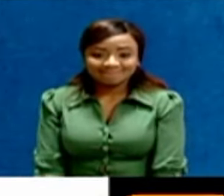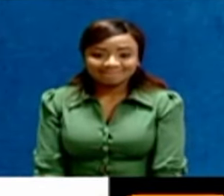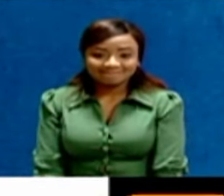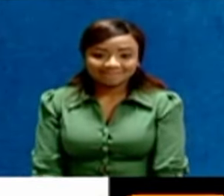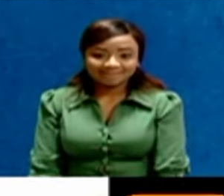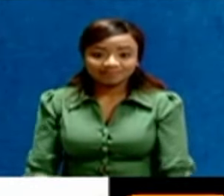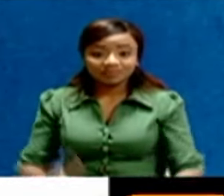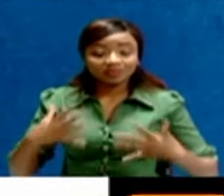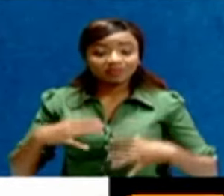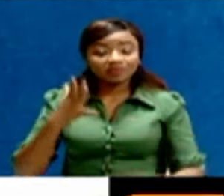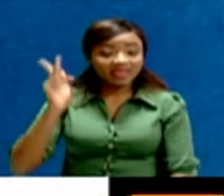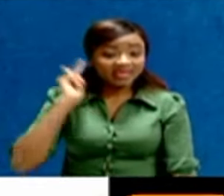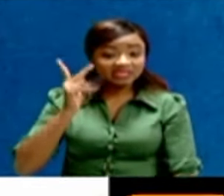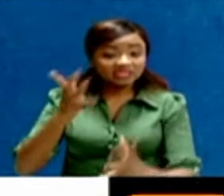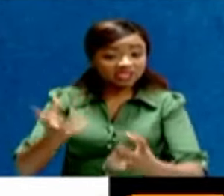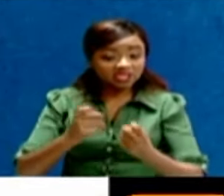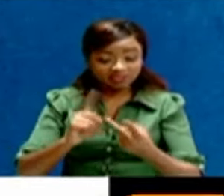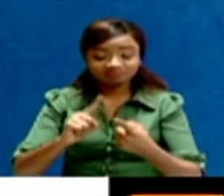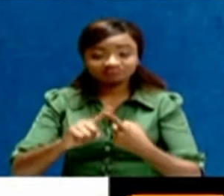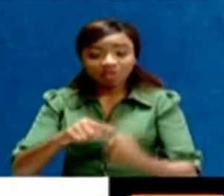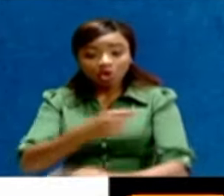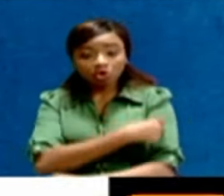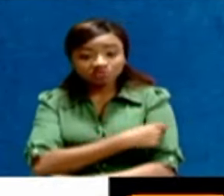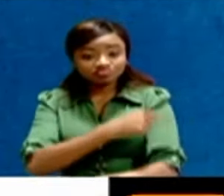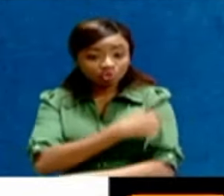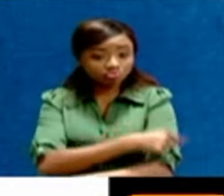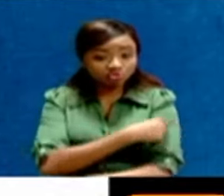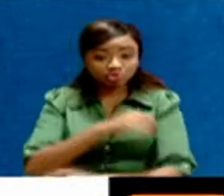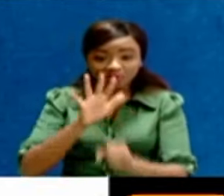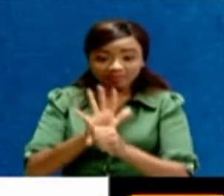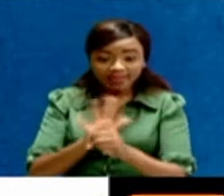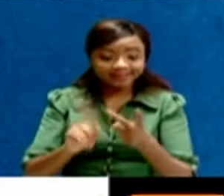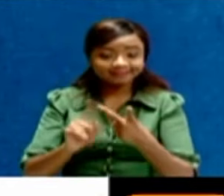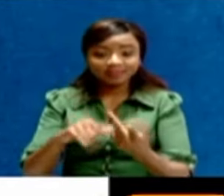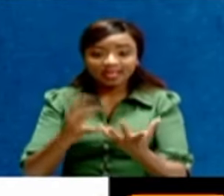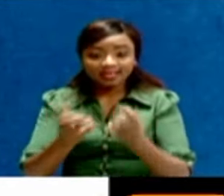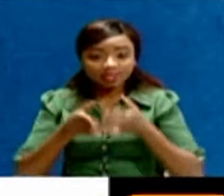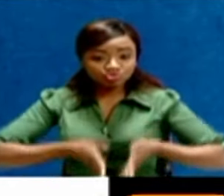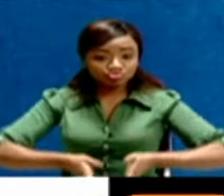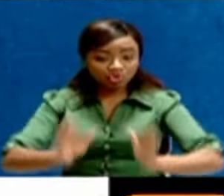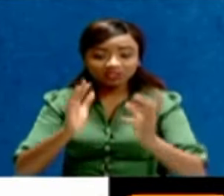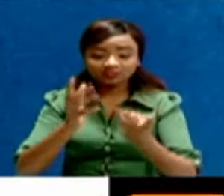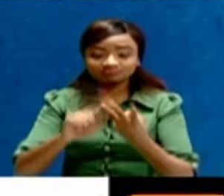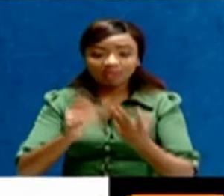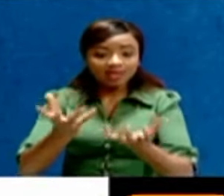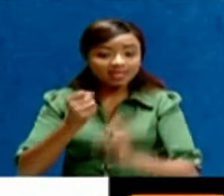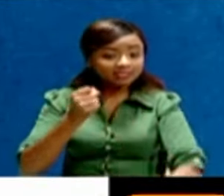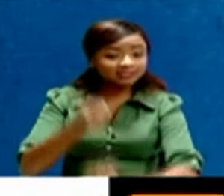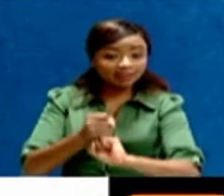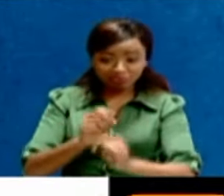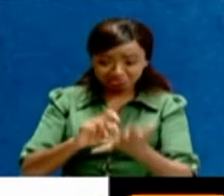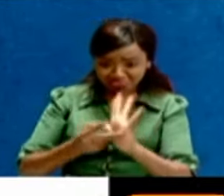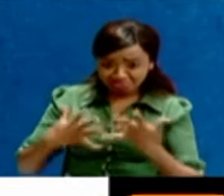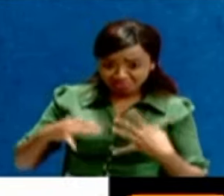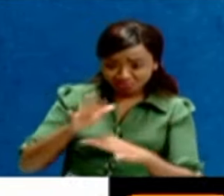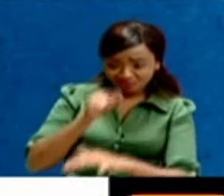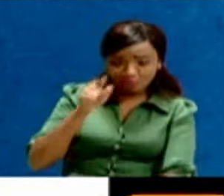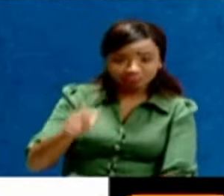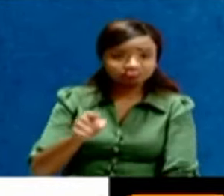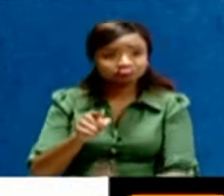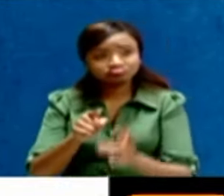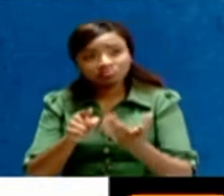they need more hospitals, they need more roads, they need more support. That does not mean the people of,